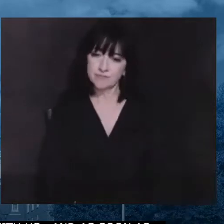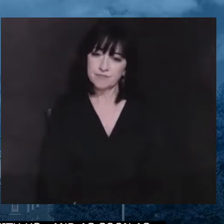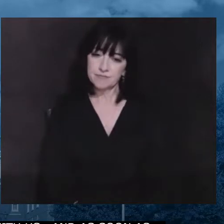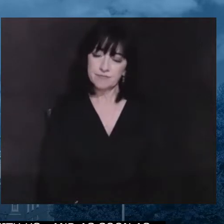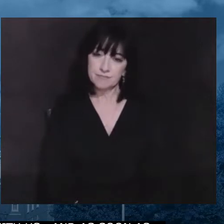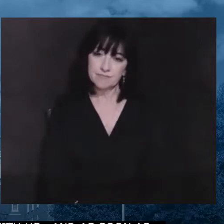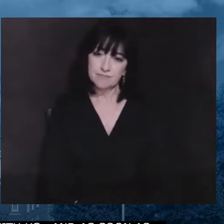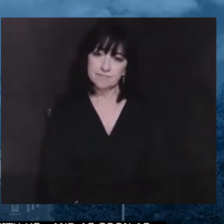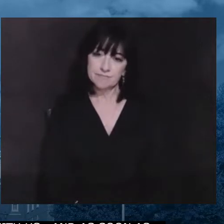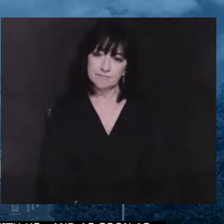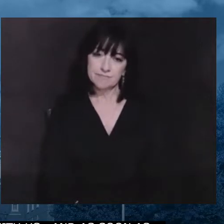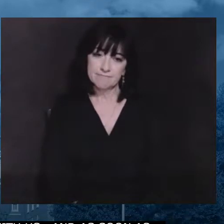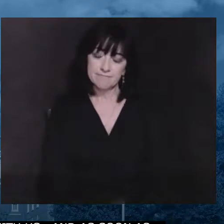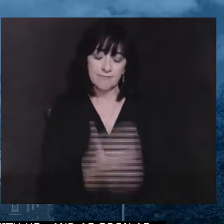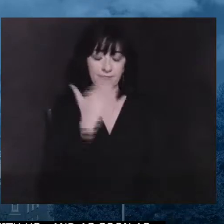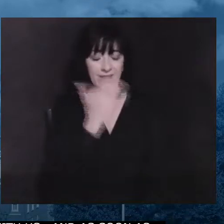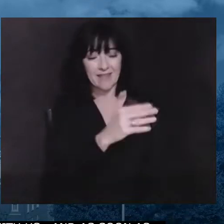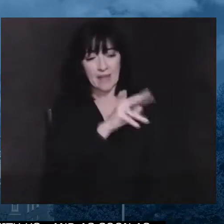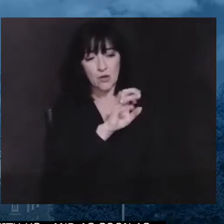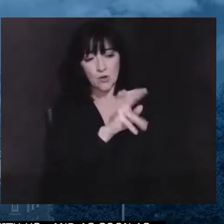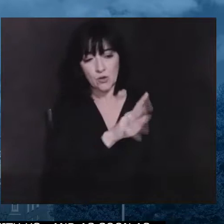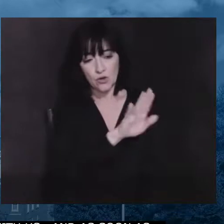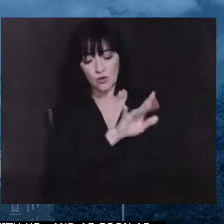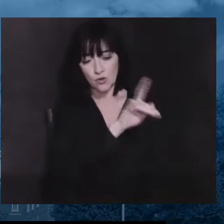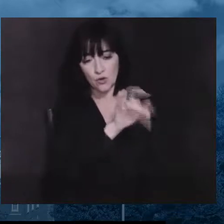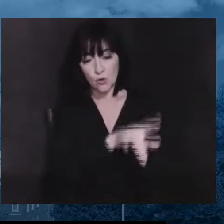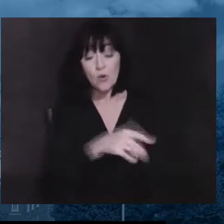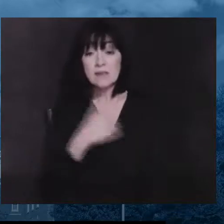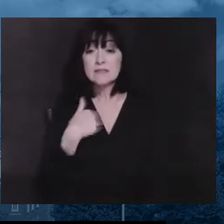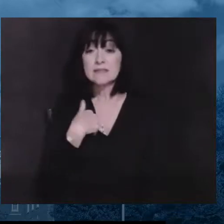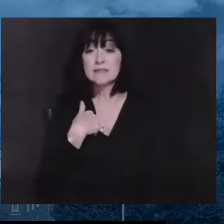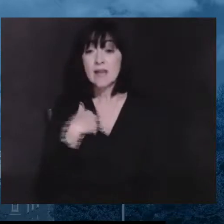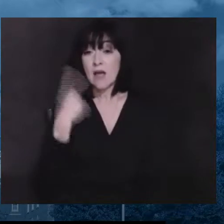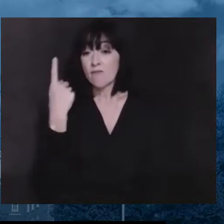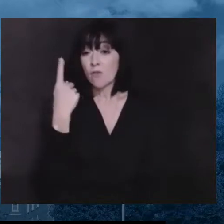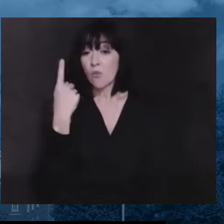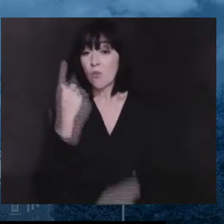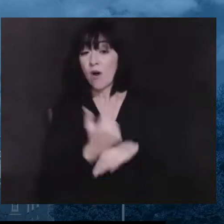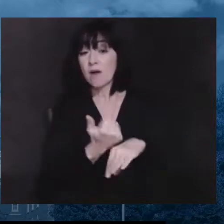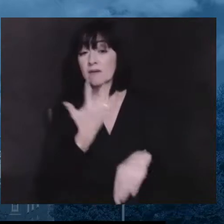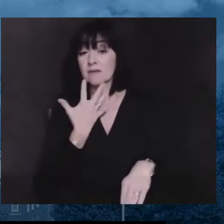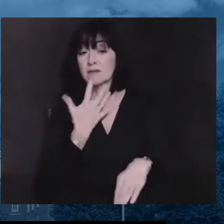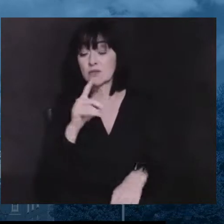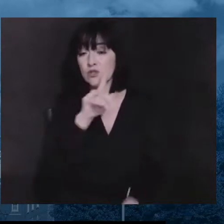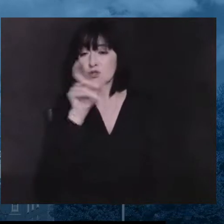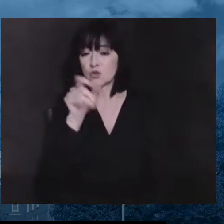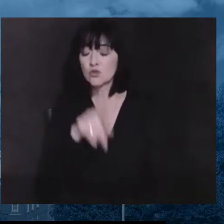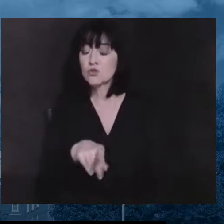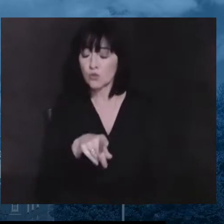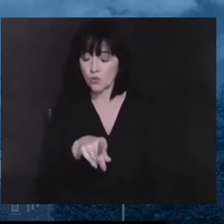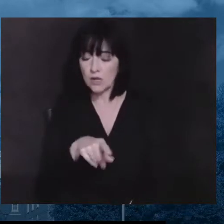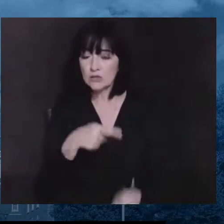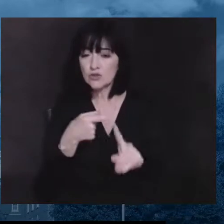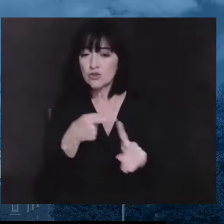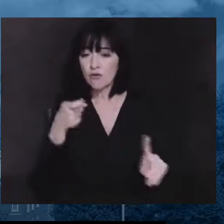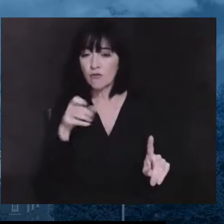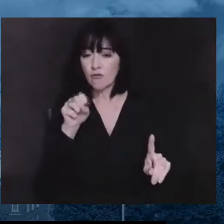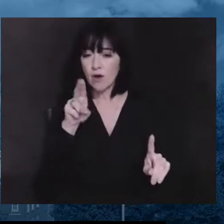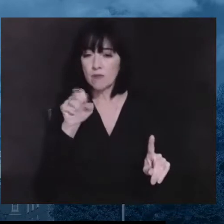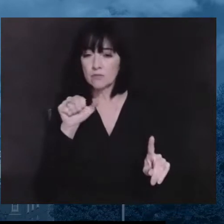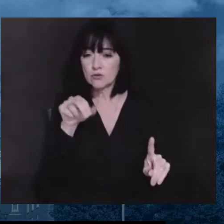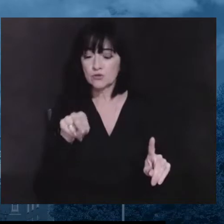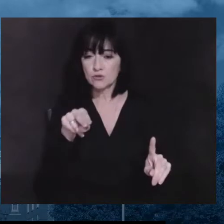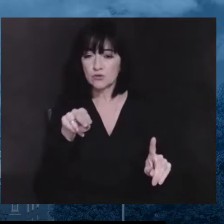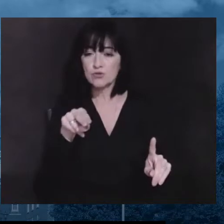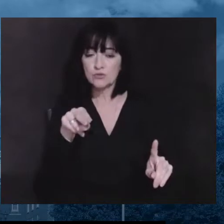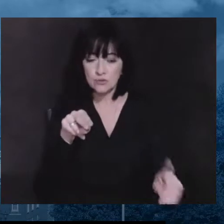Thank you, Nick. All right, we just have one pre-submitted question that has not already been covered. This is from Susan Canfora at